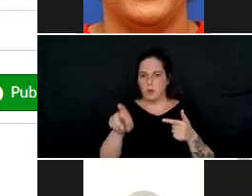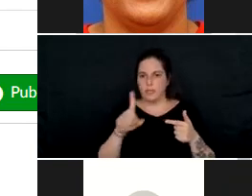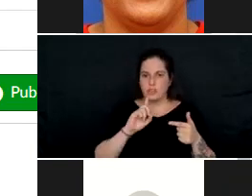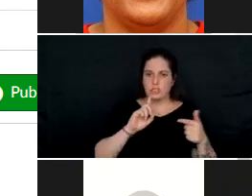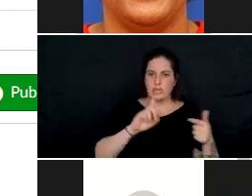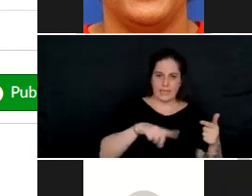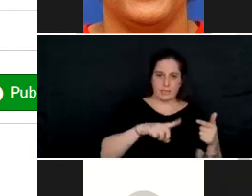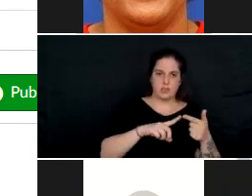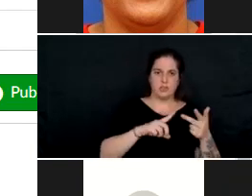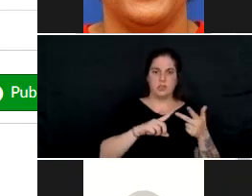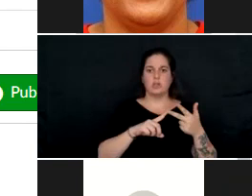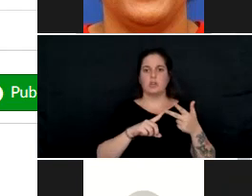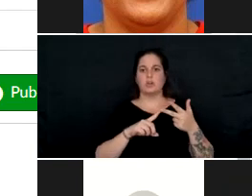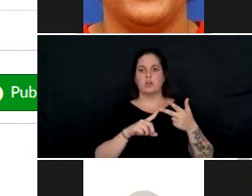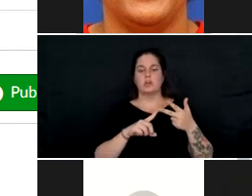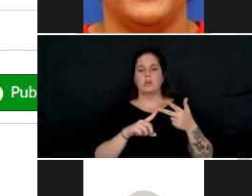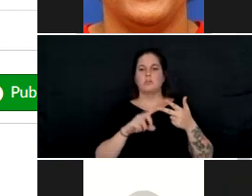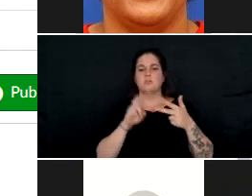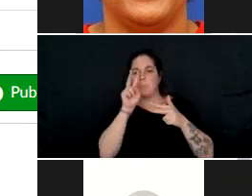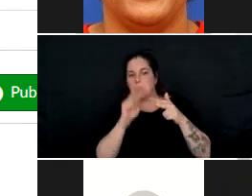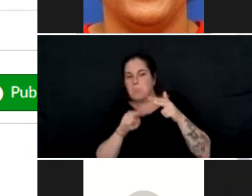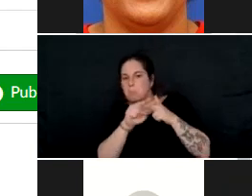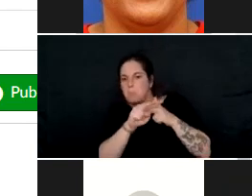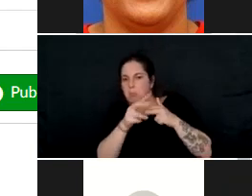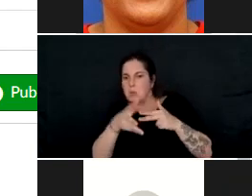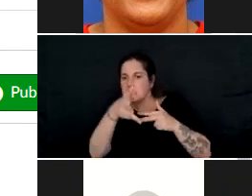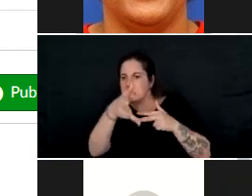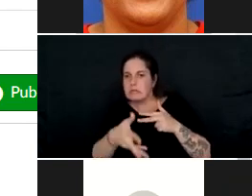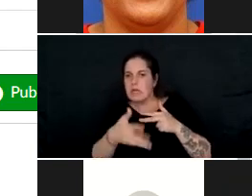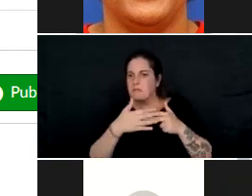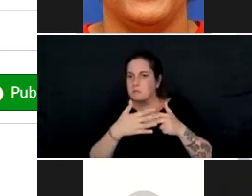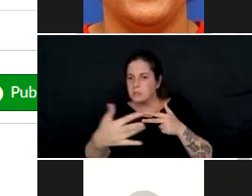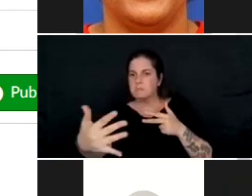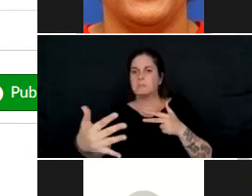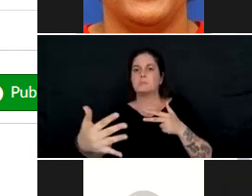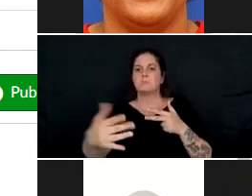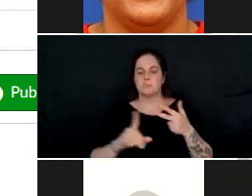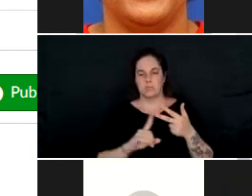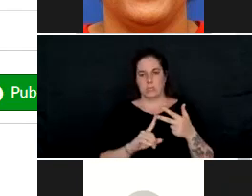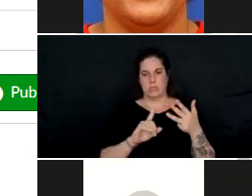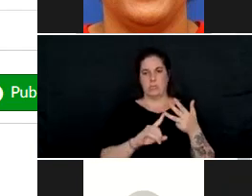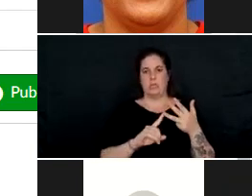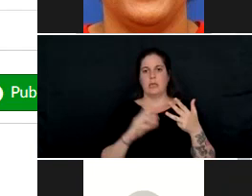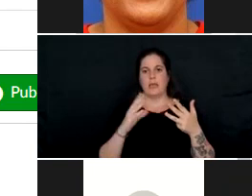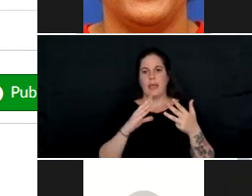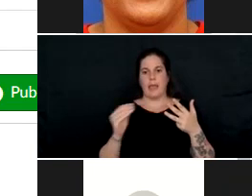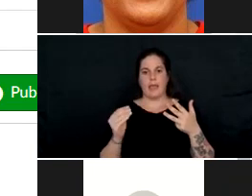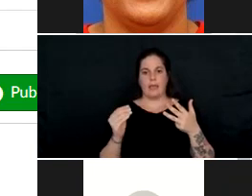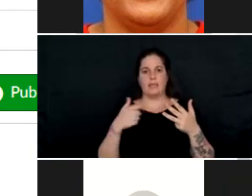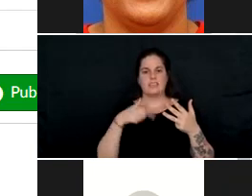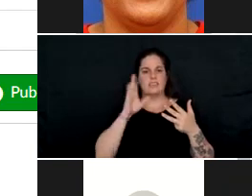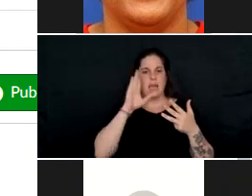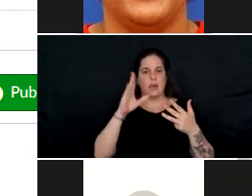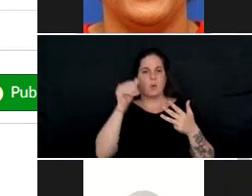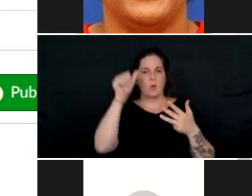an overview of what we have remaining in the course, and I'll work on getting the videos